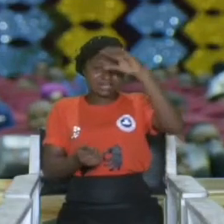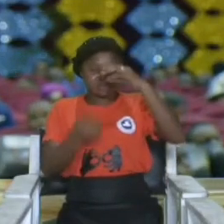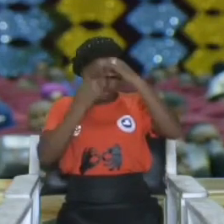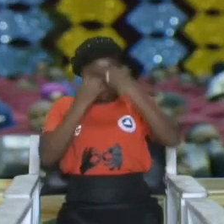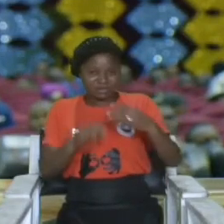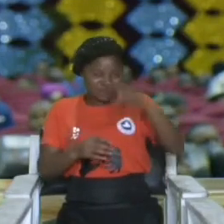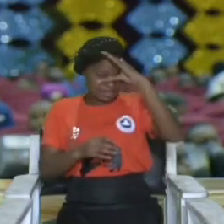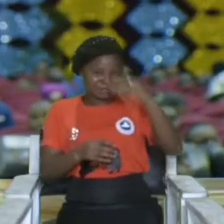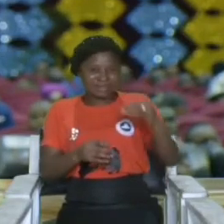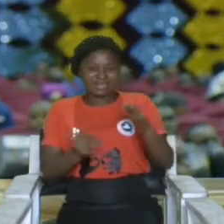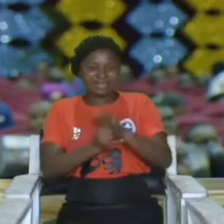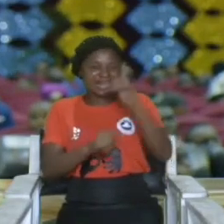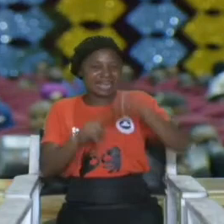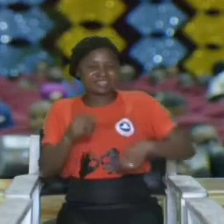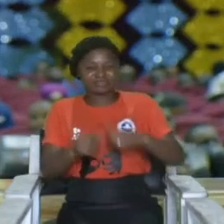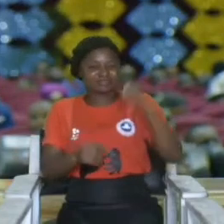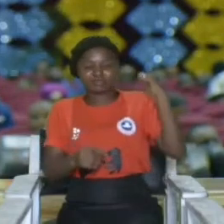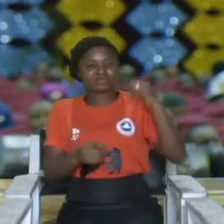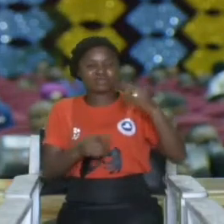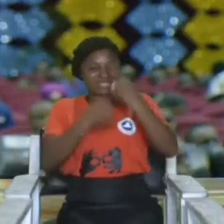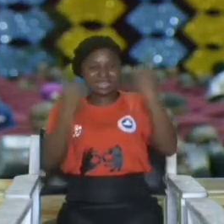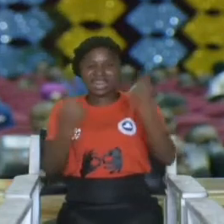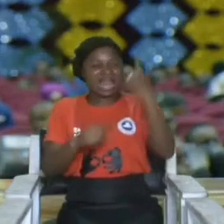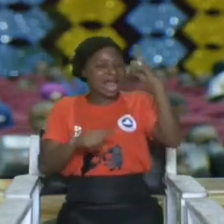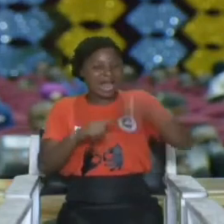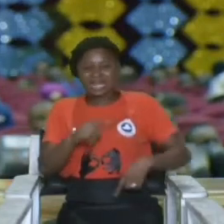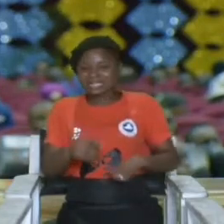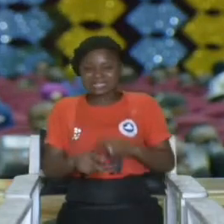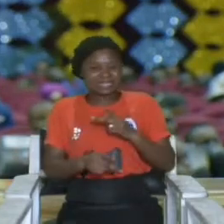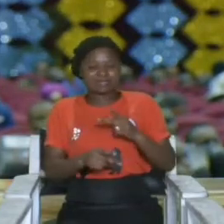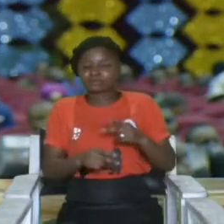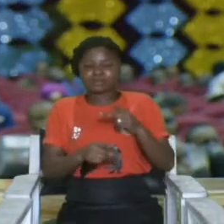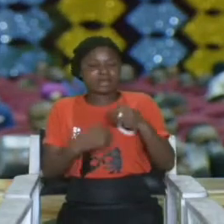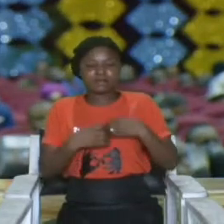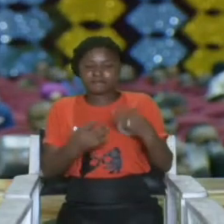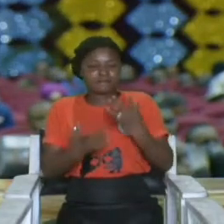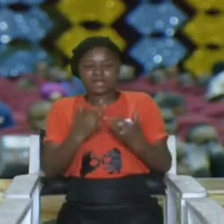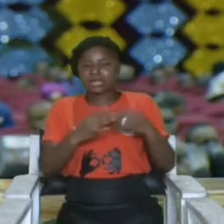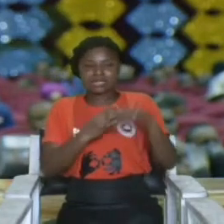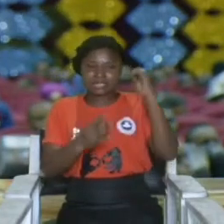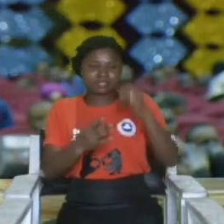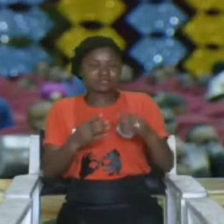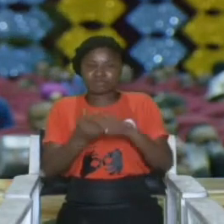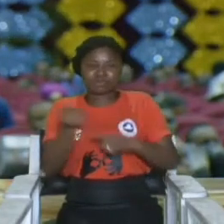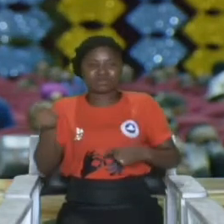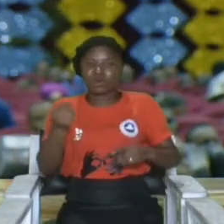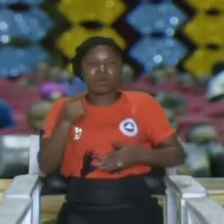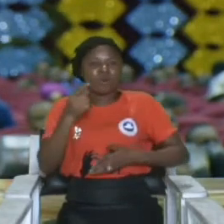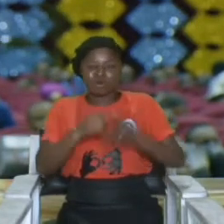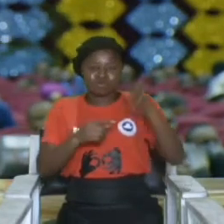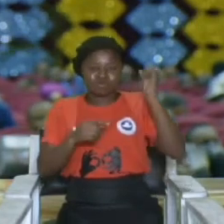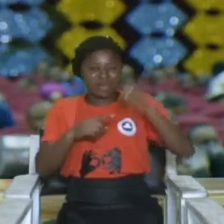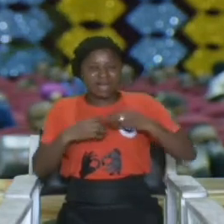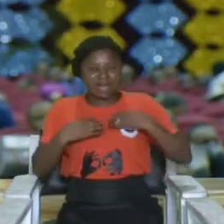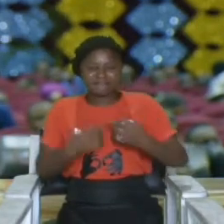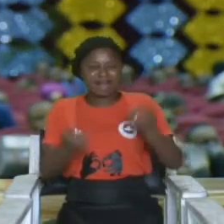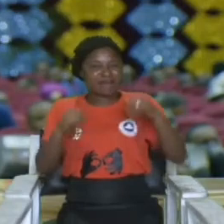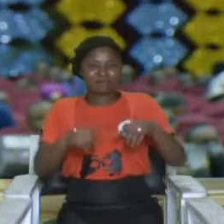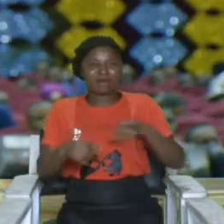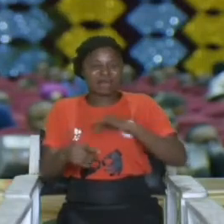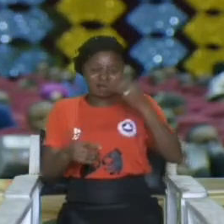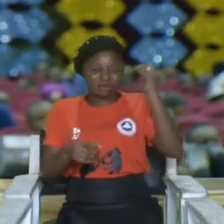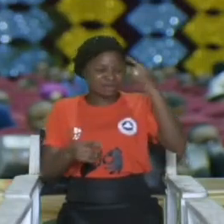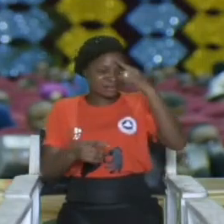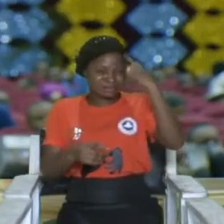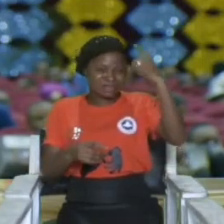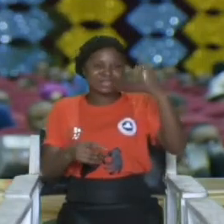that cannot resist sin cannot retain fire in his rod. What would have happened? I was imagining. What would have